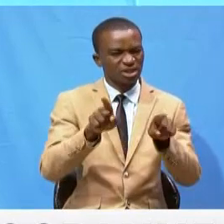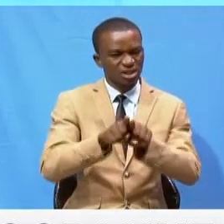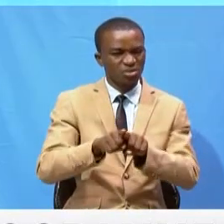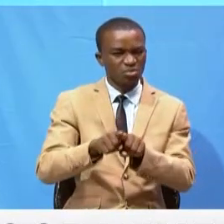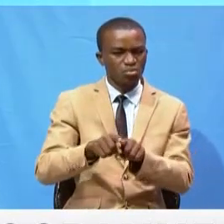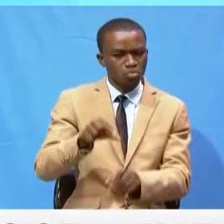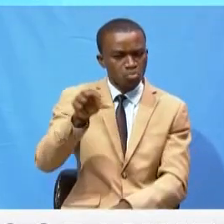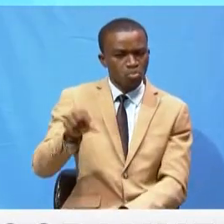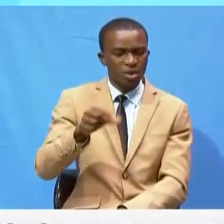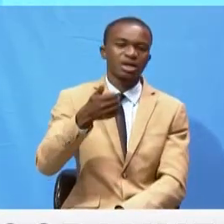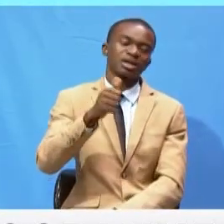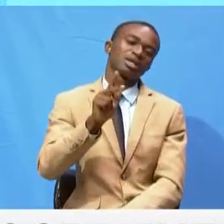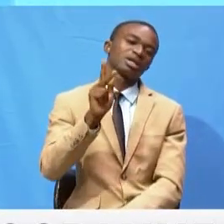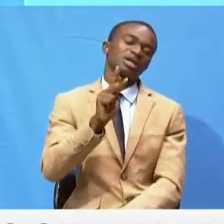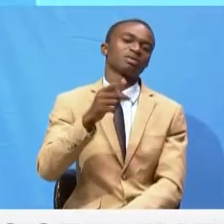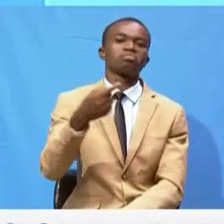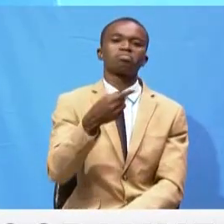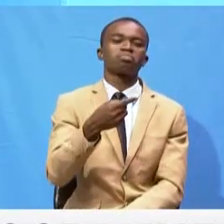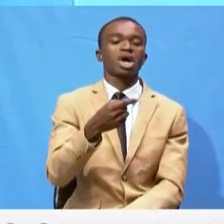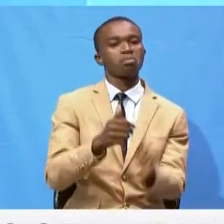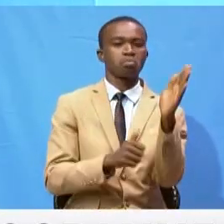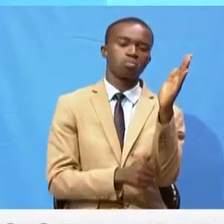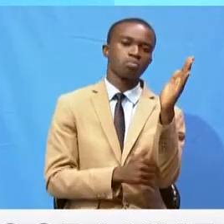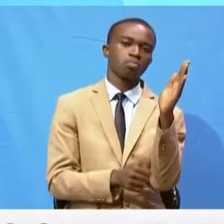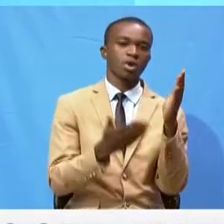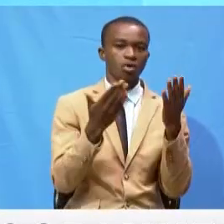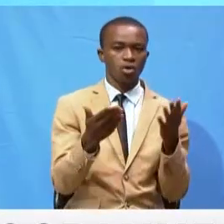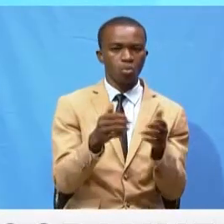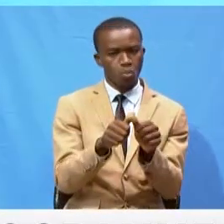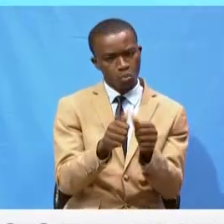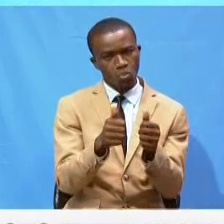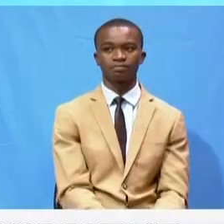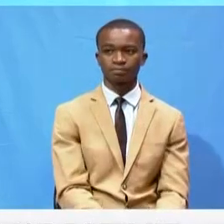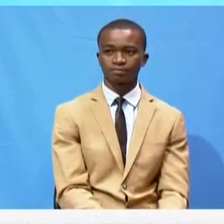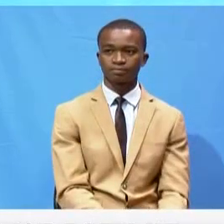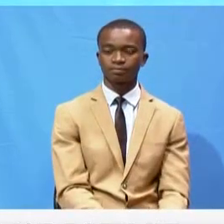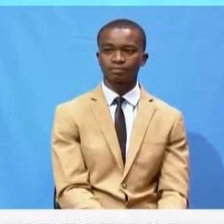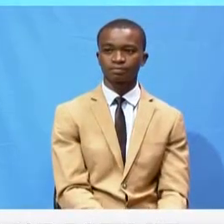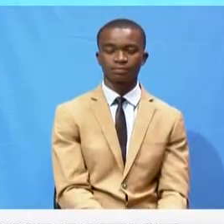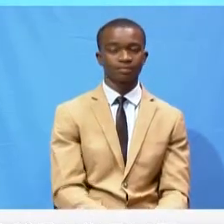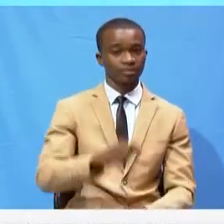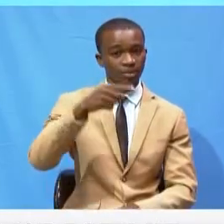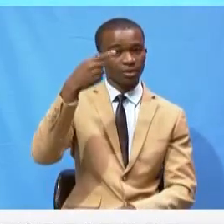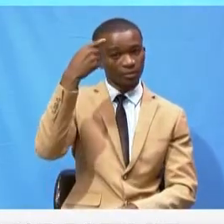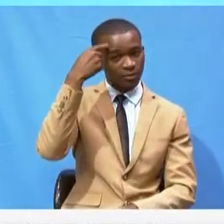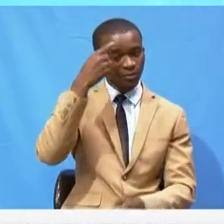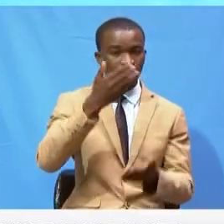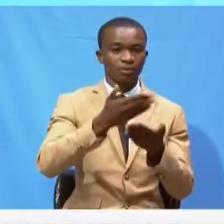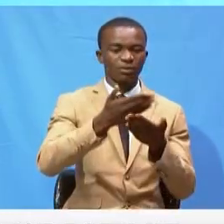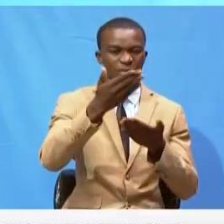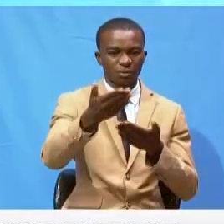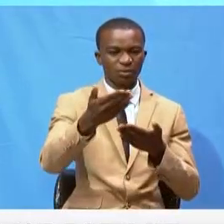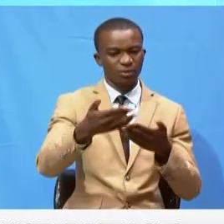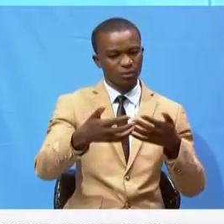10 kg either of maize, cowpeas or groundnuts. Government has procured a